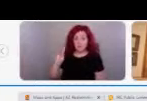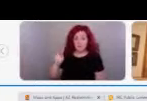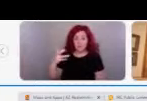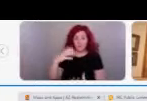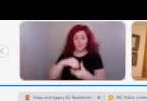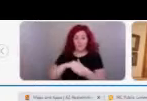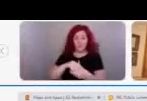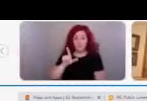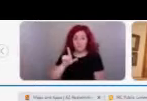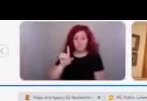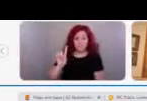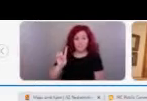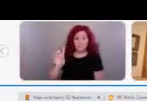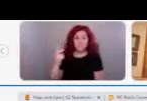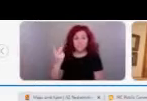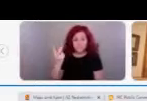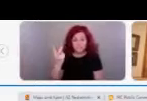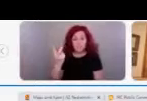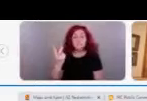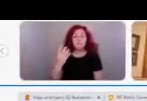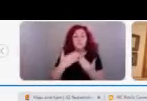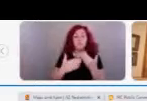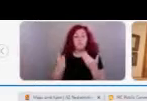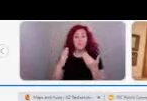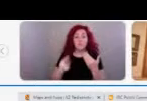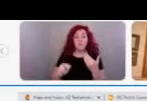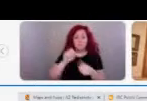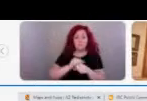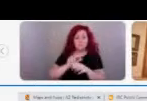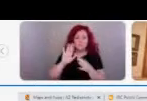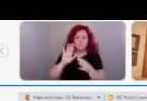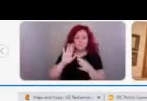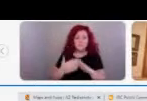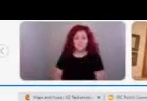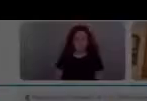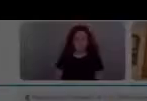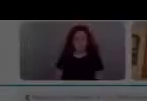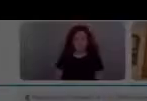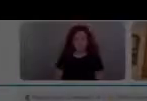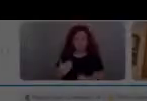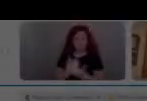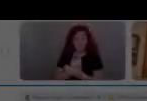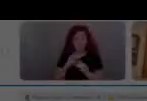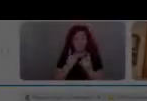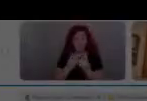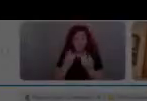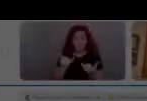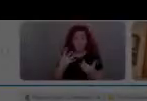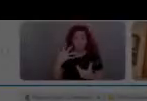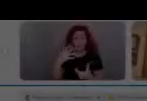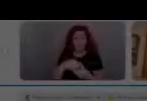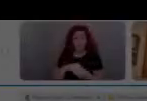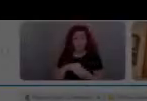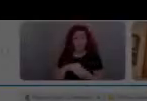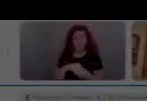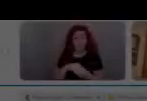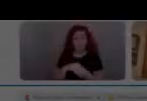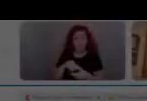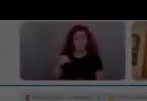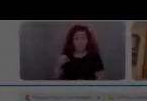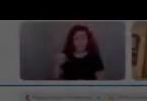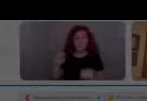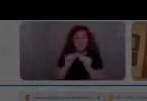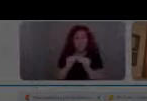district 2 with the rest of the north mountain community this new district now includes more of